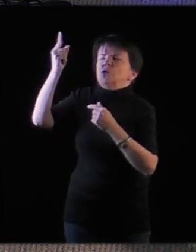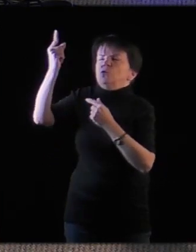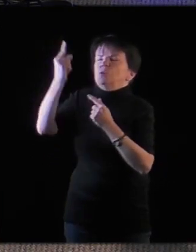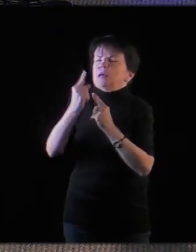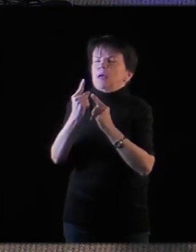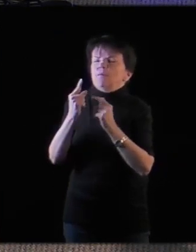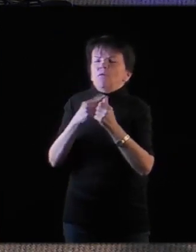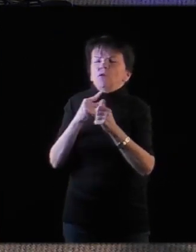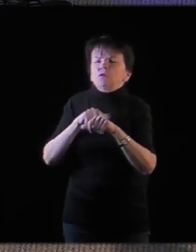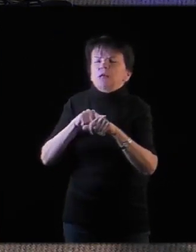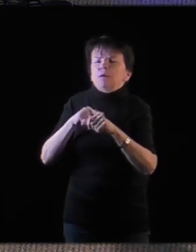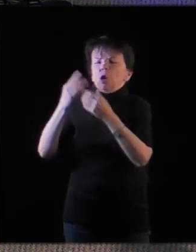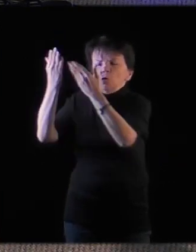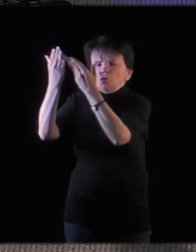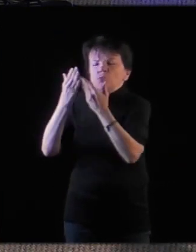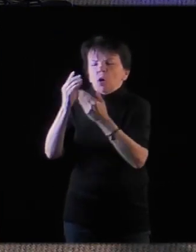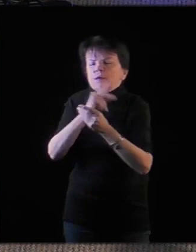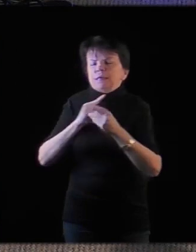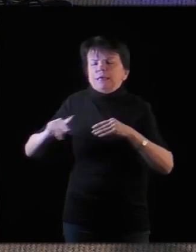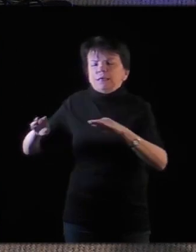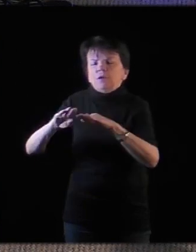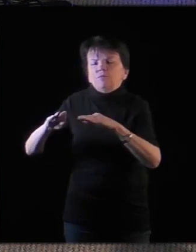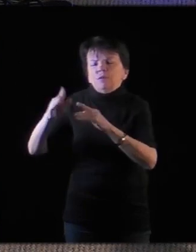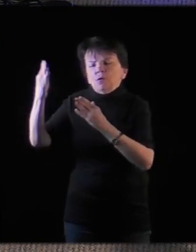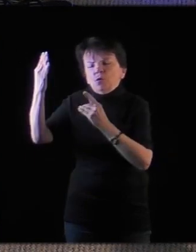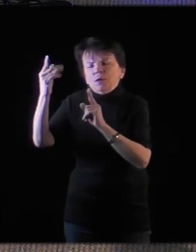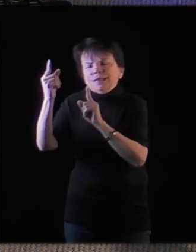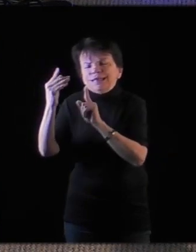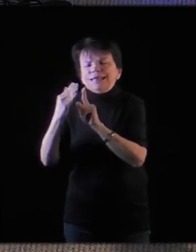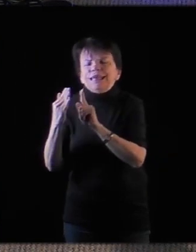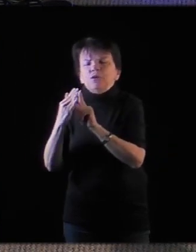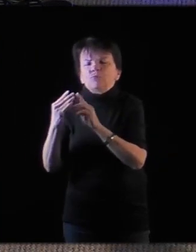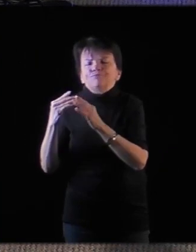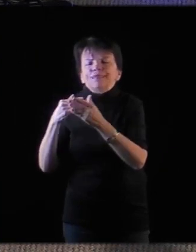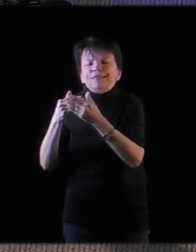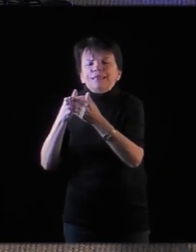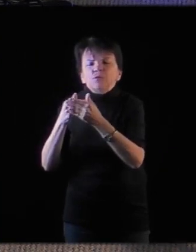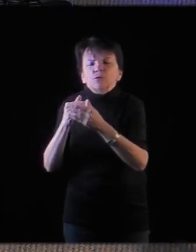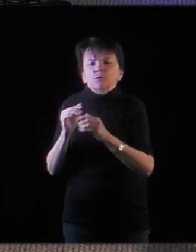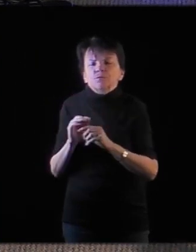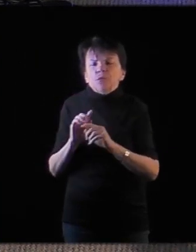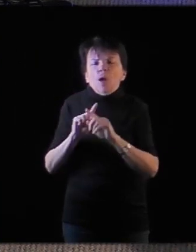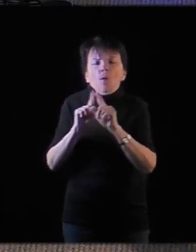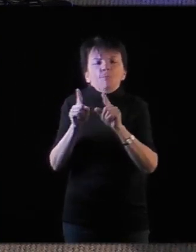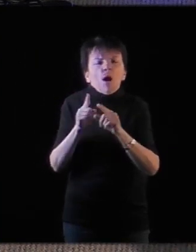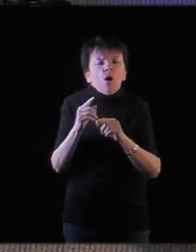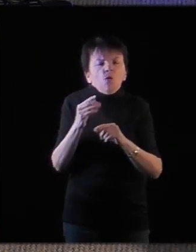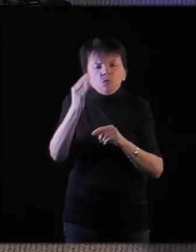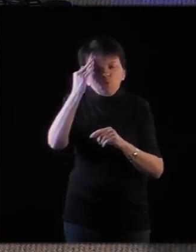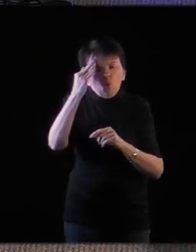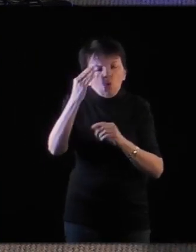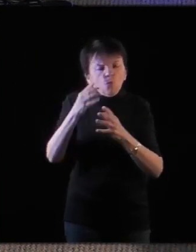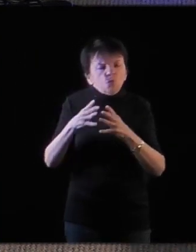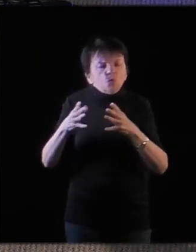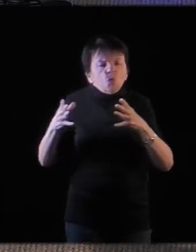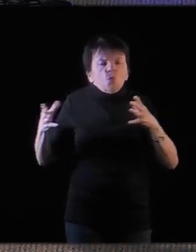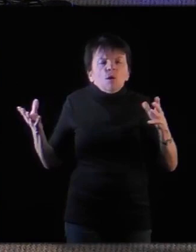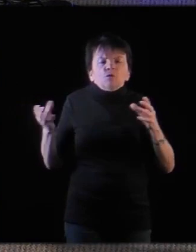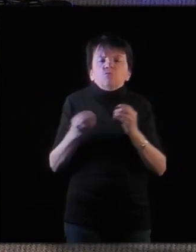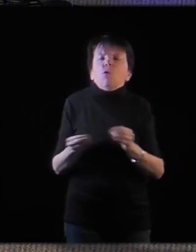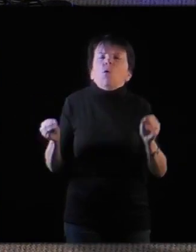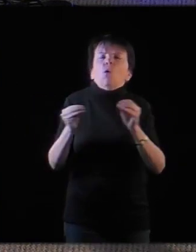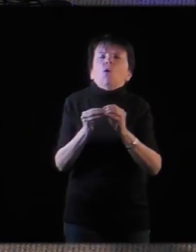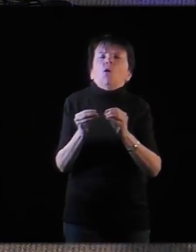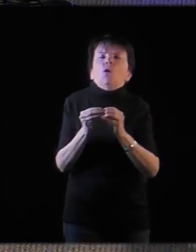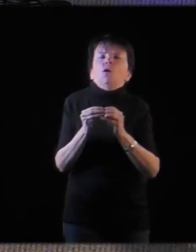still more, so much more that is yet to come. I pray, Lord, that we would wrap our heads around this and keep our eyes